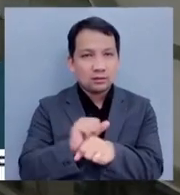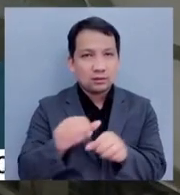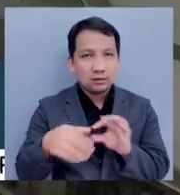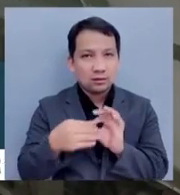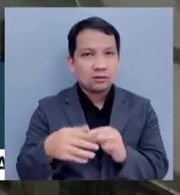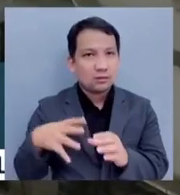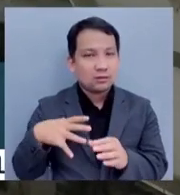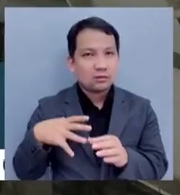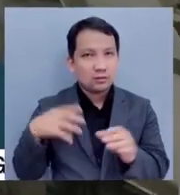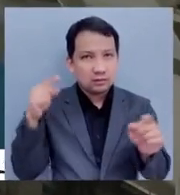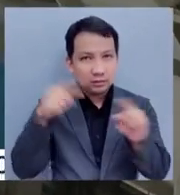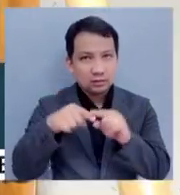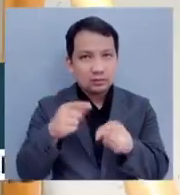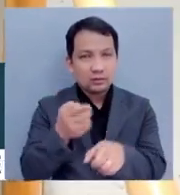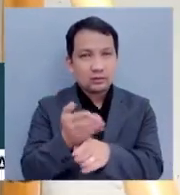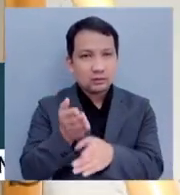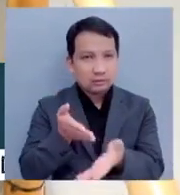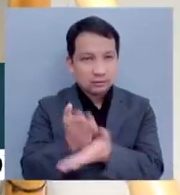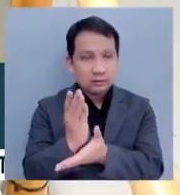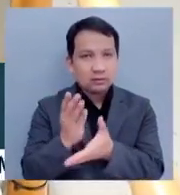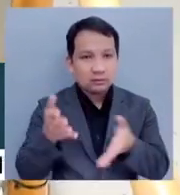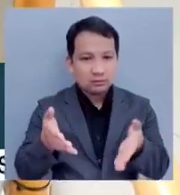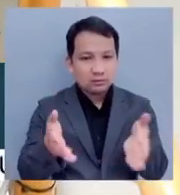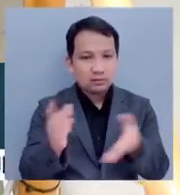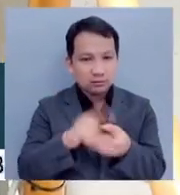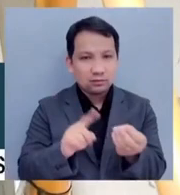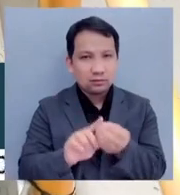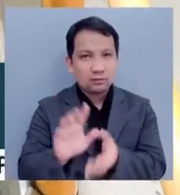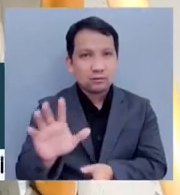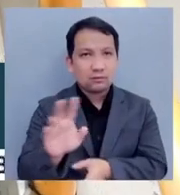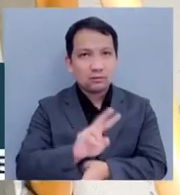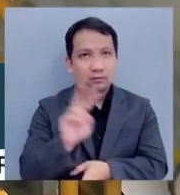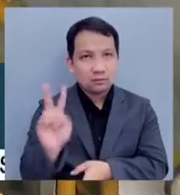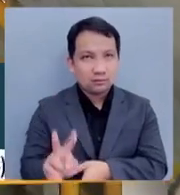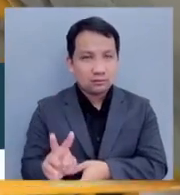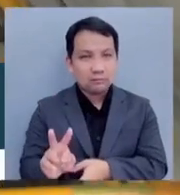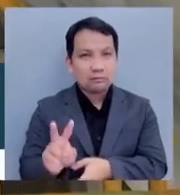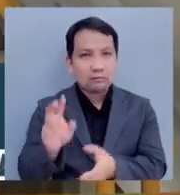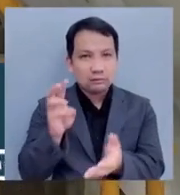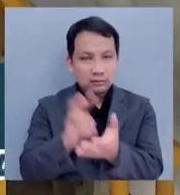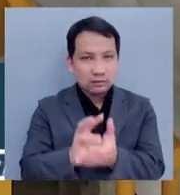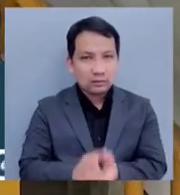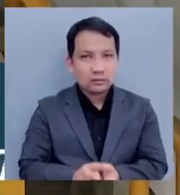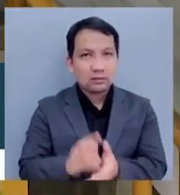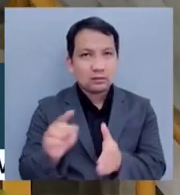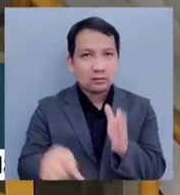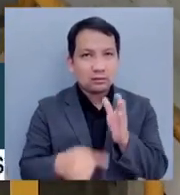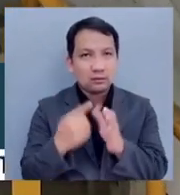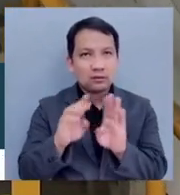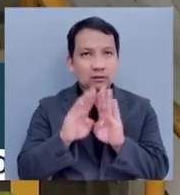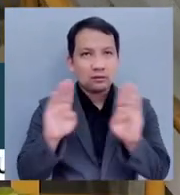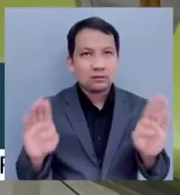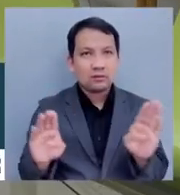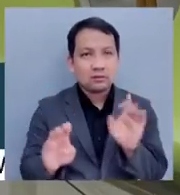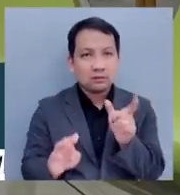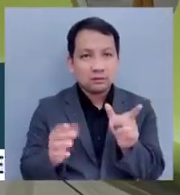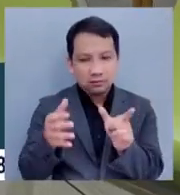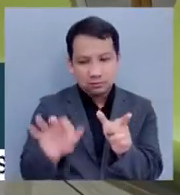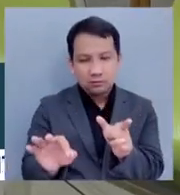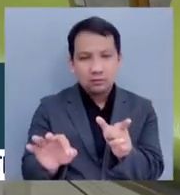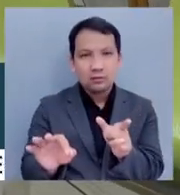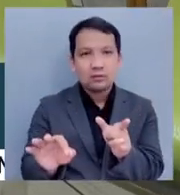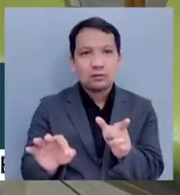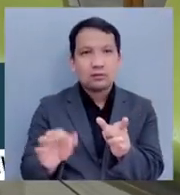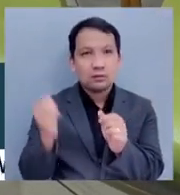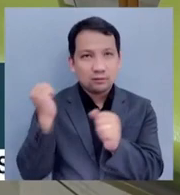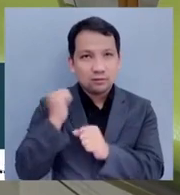to address the right-of-way issues, mostly in Valenzuela City. Once opened in 2029, it is